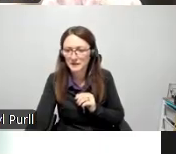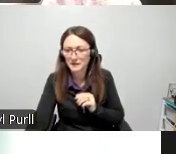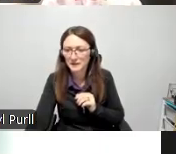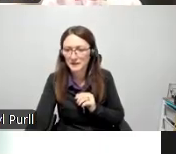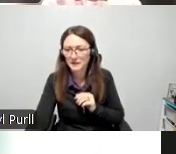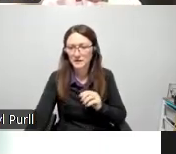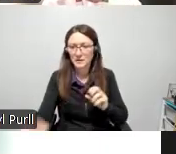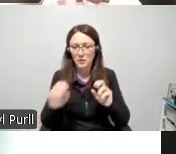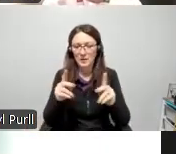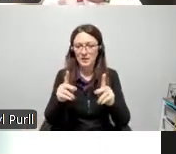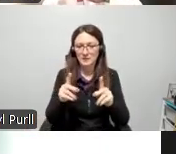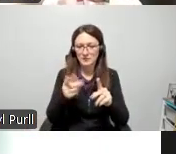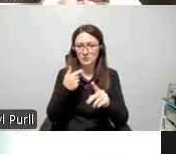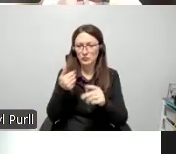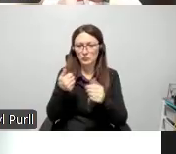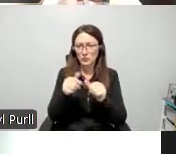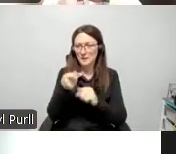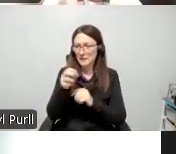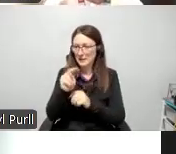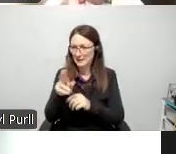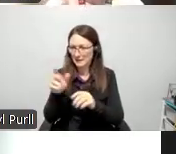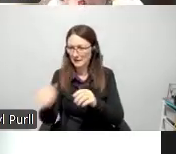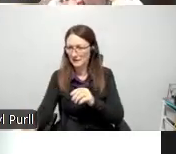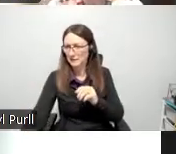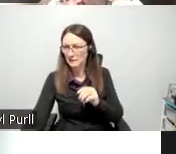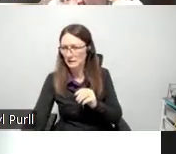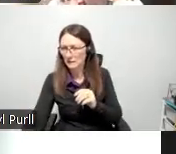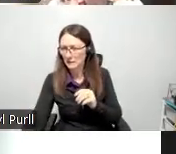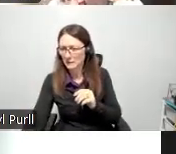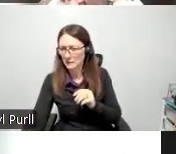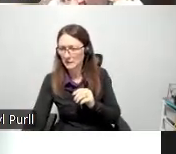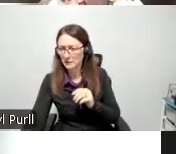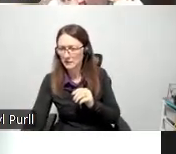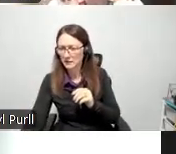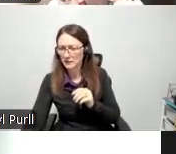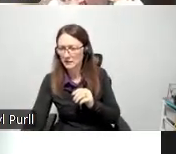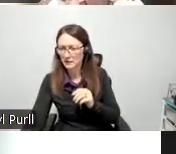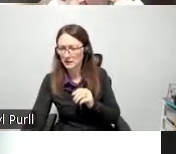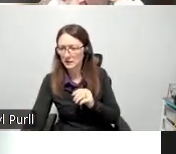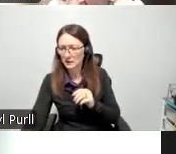pinned you, Cheryl. So just wondering if folks can see that now.